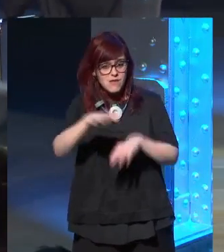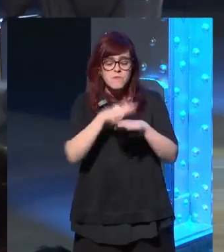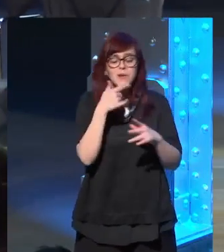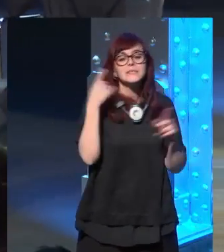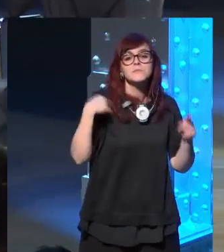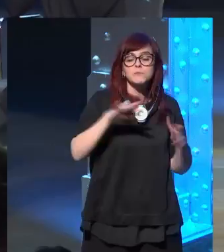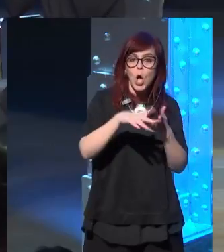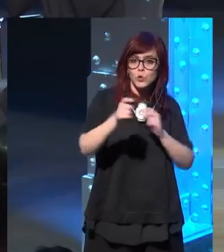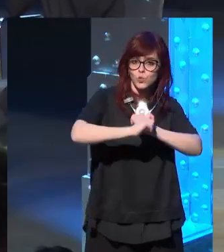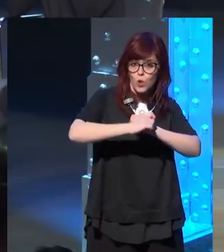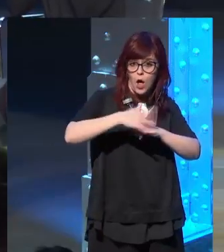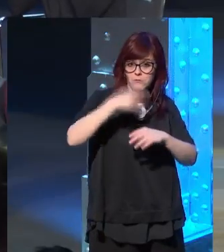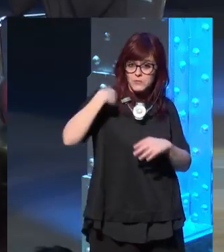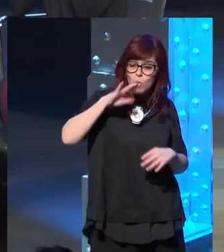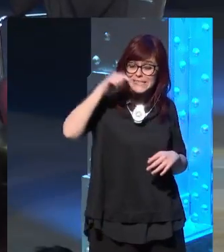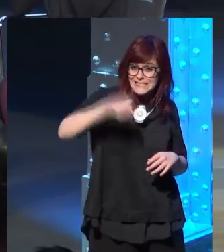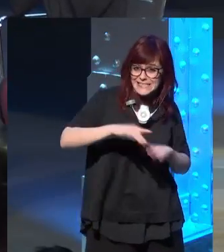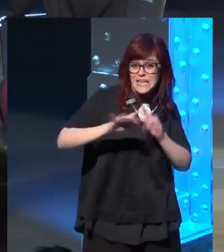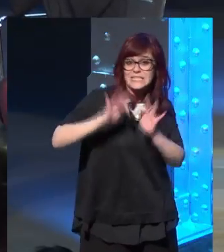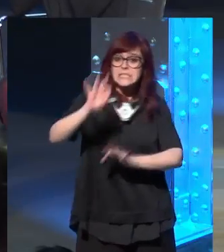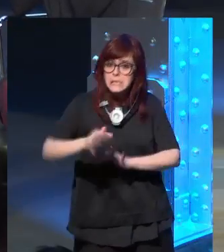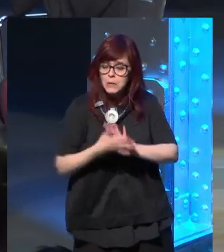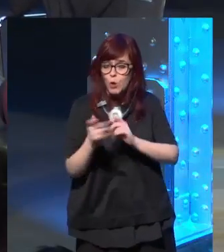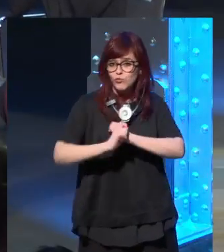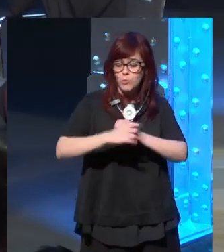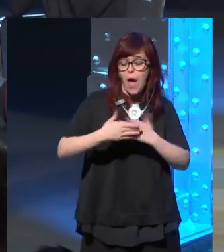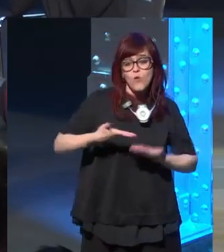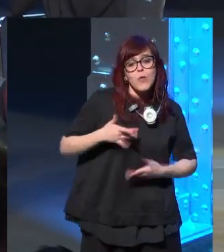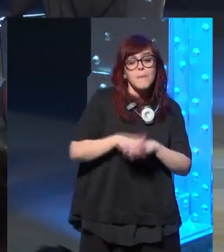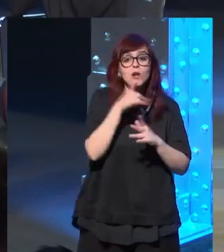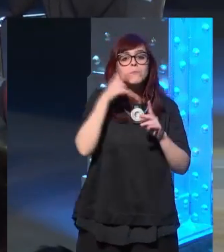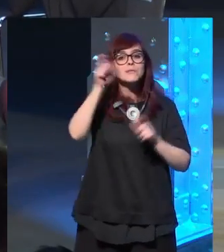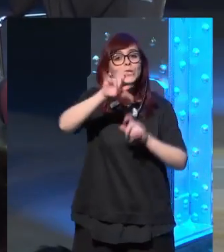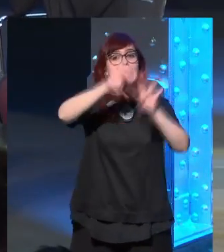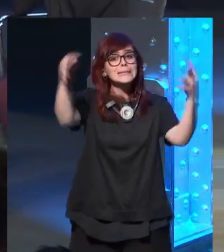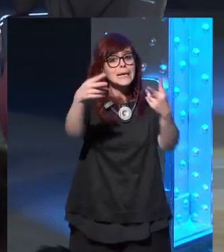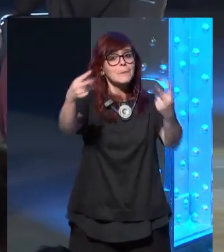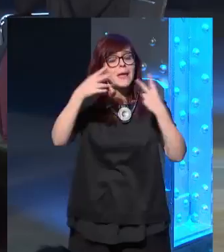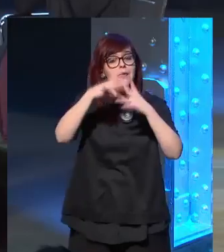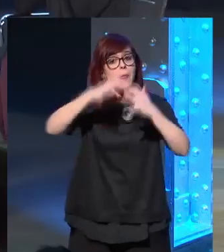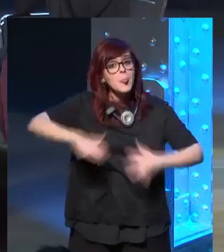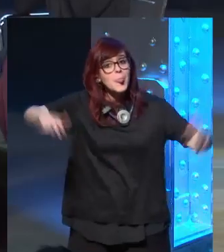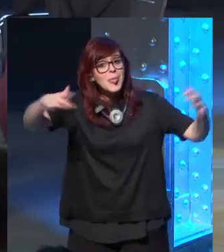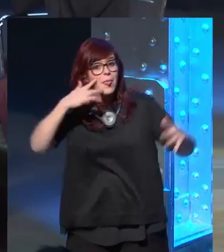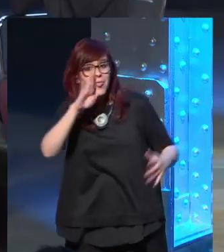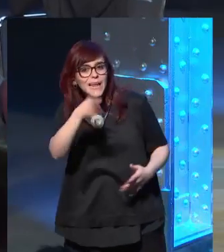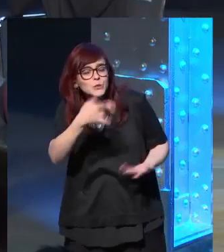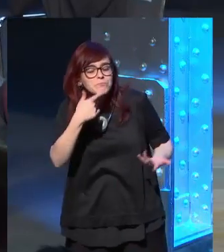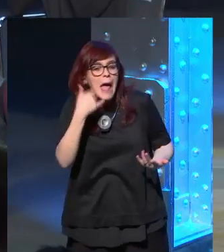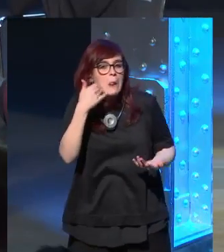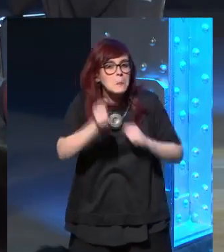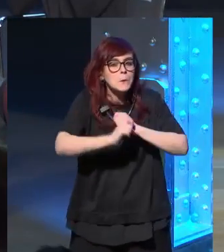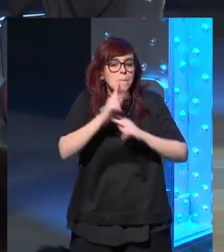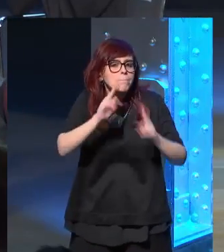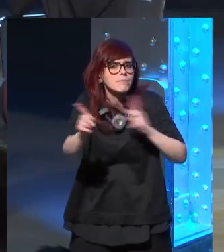First of all, I would advise to read Meik's books. But do you have any trick or advice that you could give to